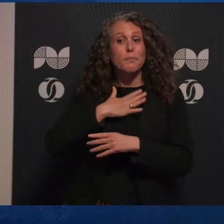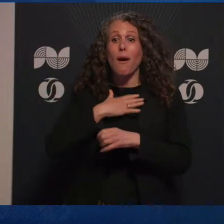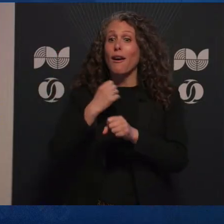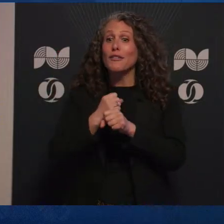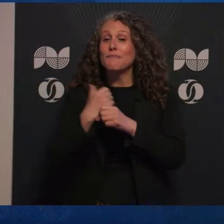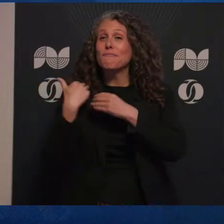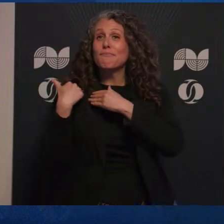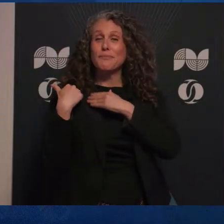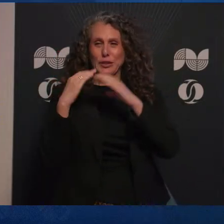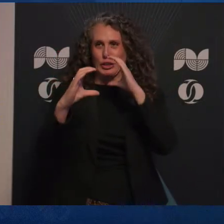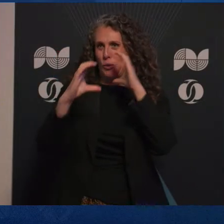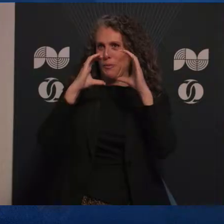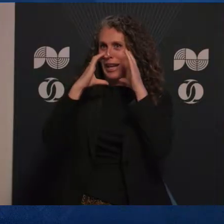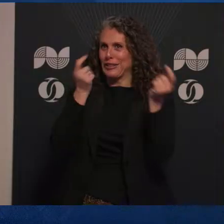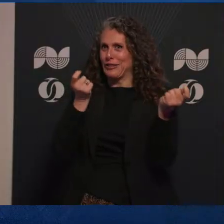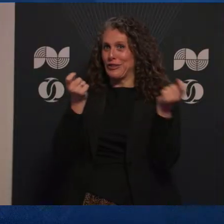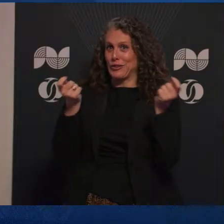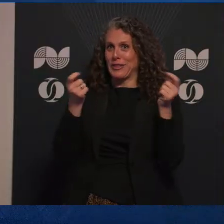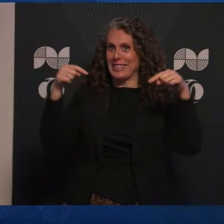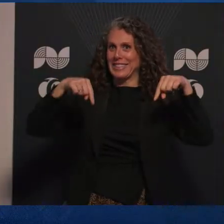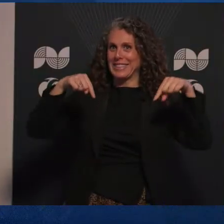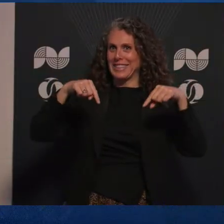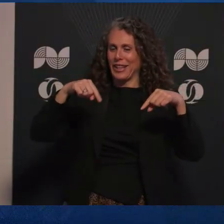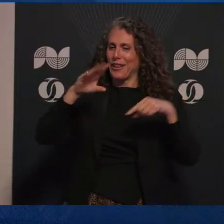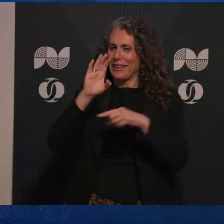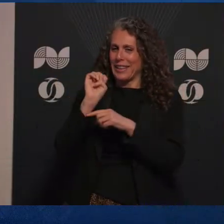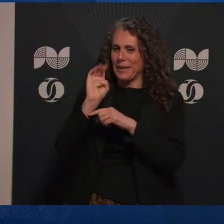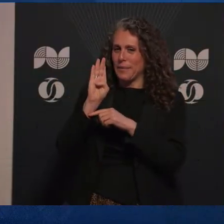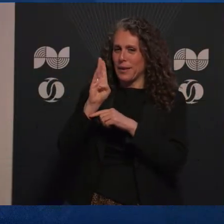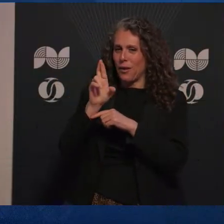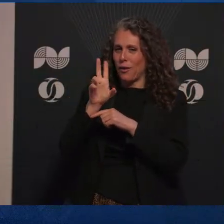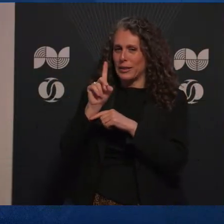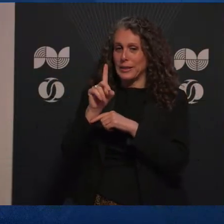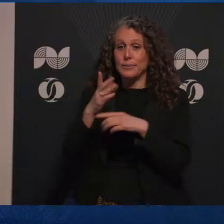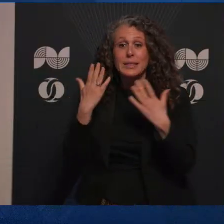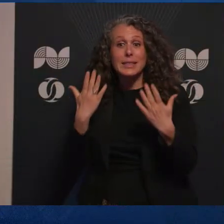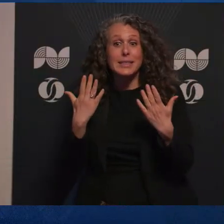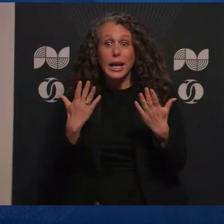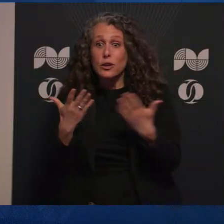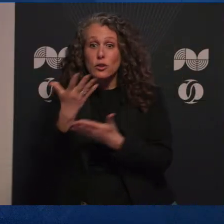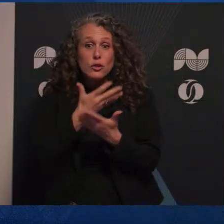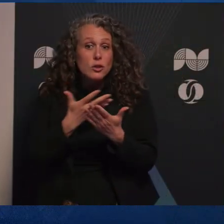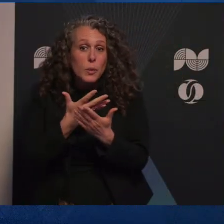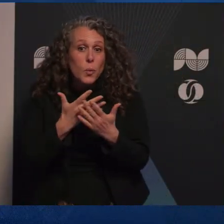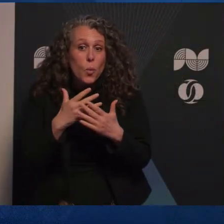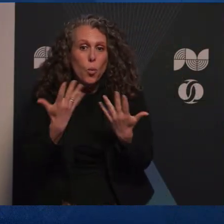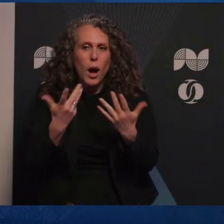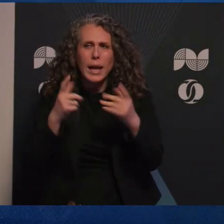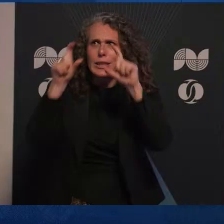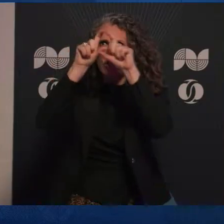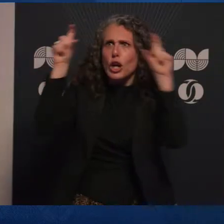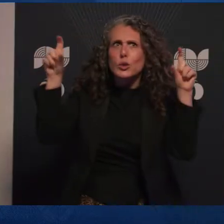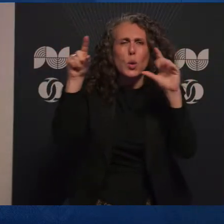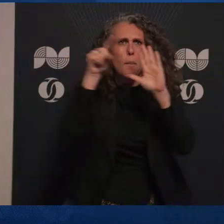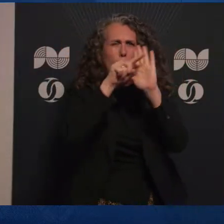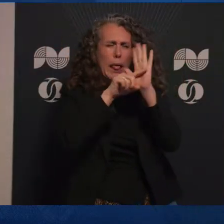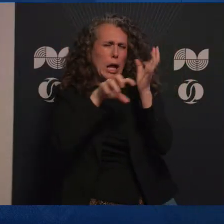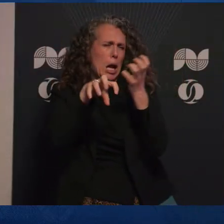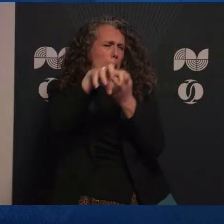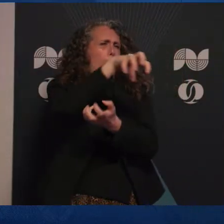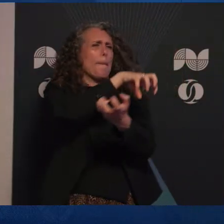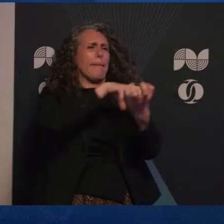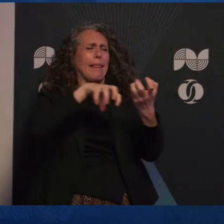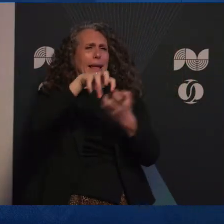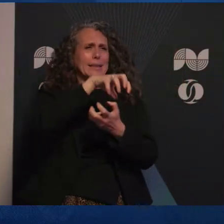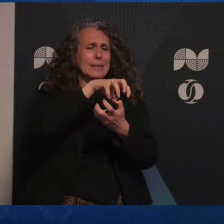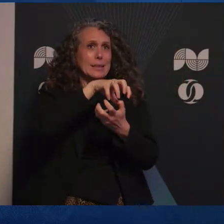we'll be discussing an extremely timely topic, which is how to navigate the complexities of industrial policy. Indeed, it could hardly be